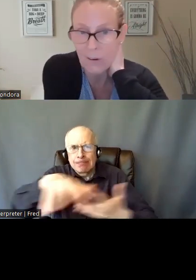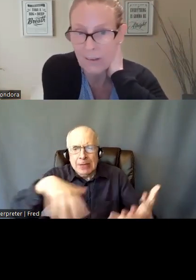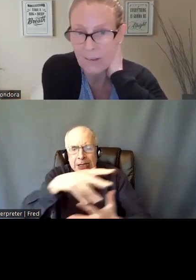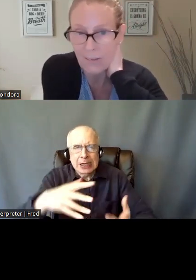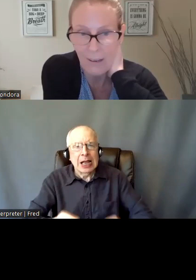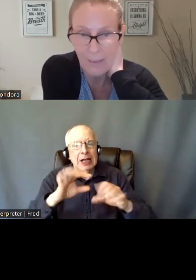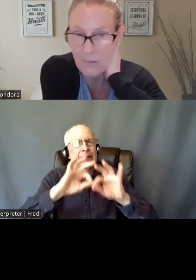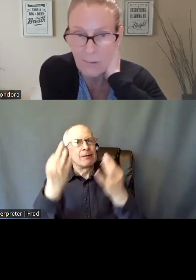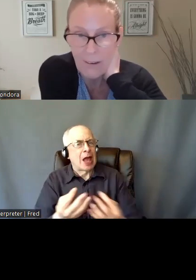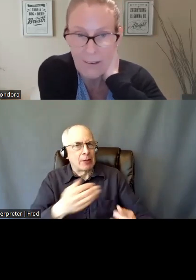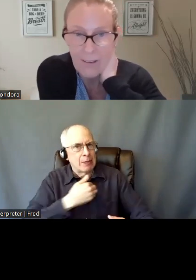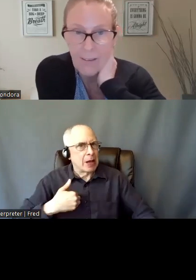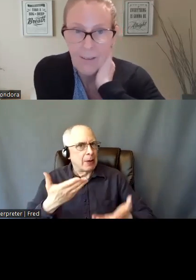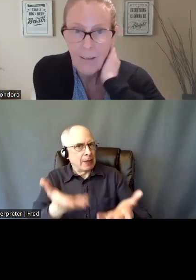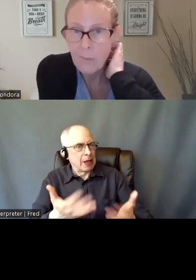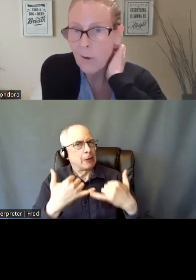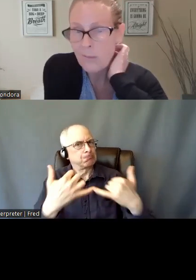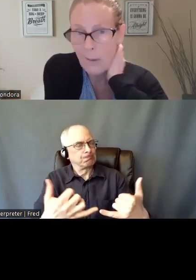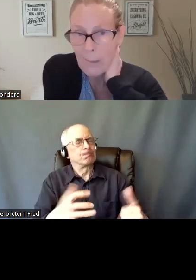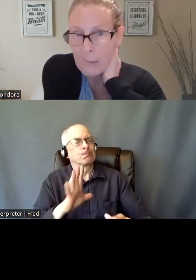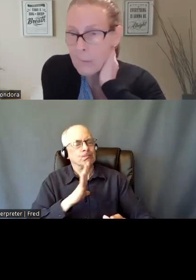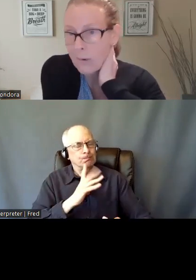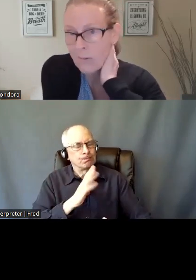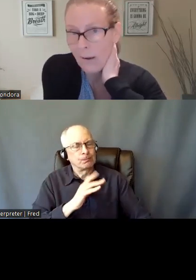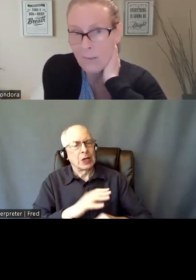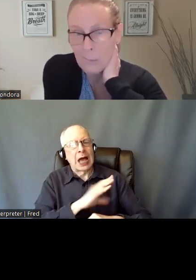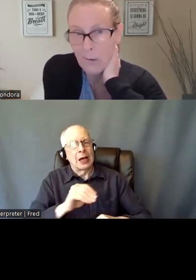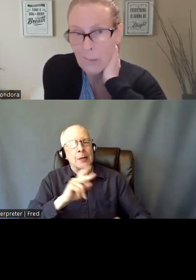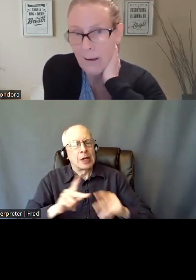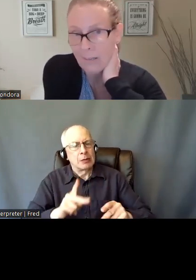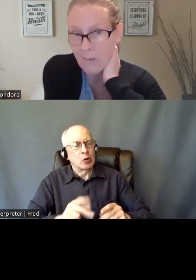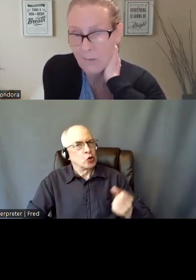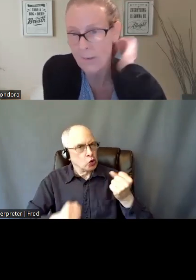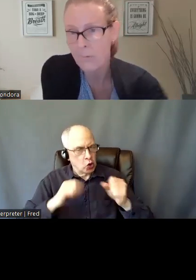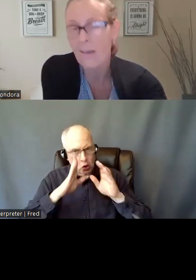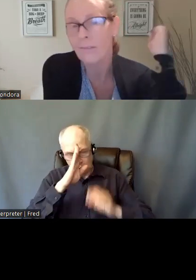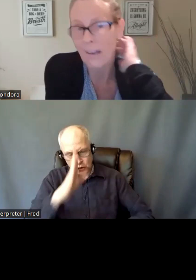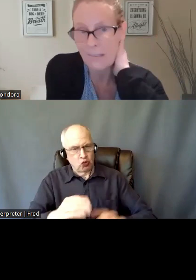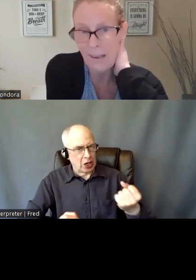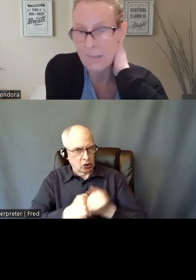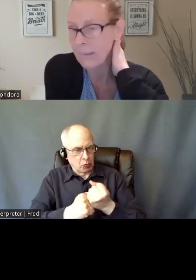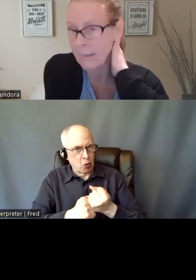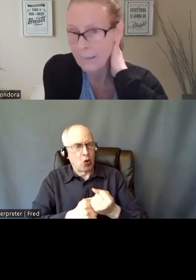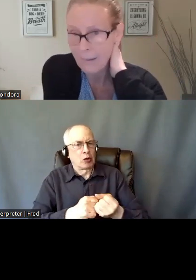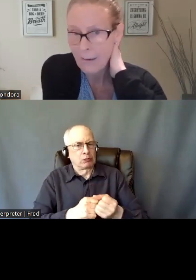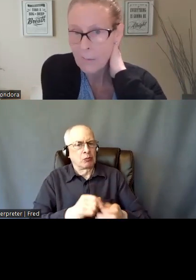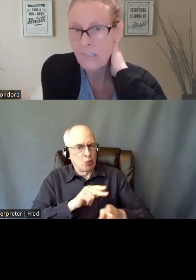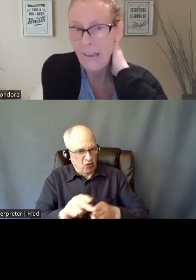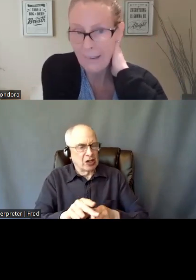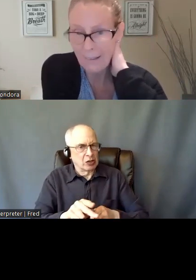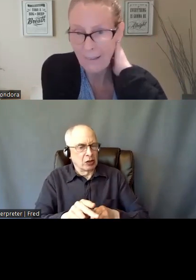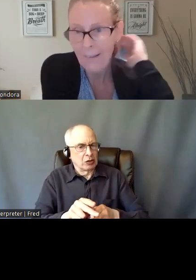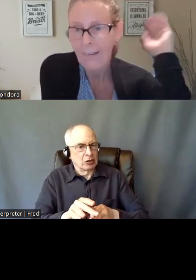members in the audience today. That's great. We've also got people who are direct support practitioners themselves. And as Linda